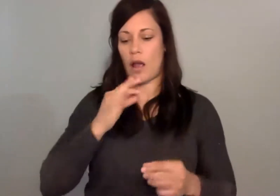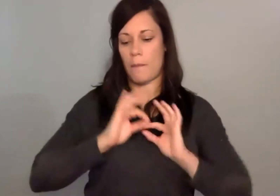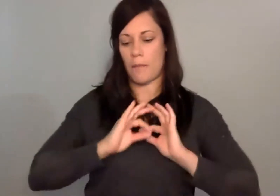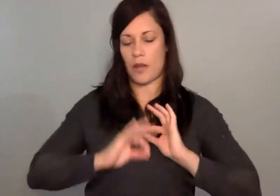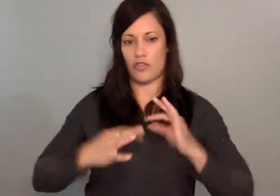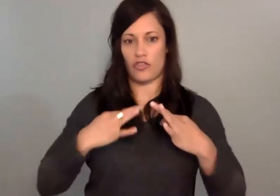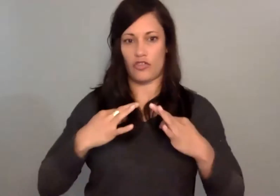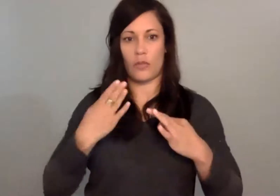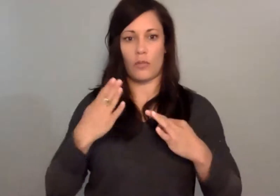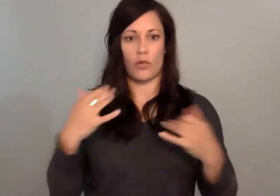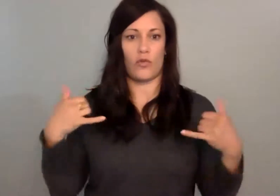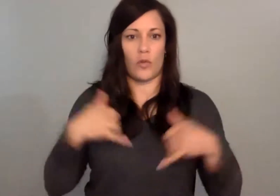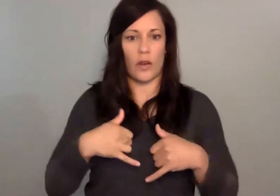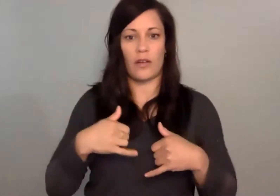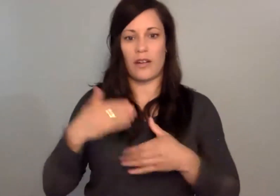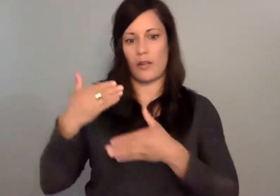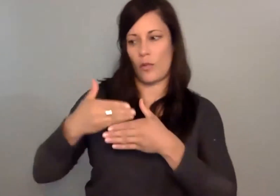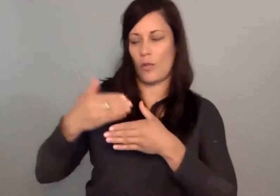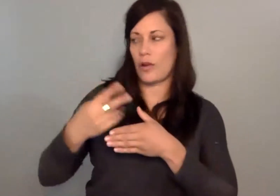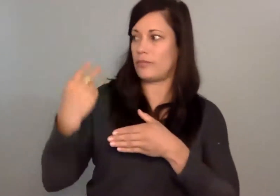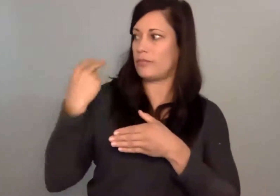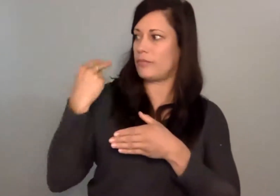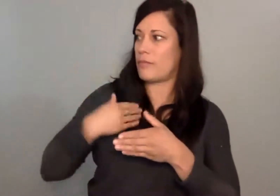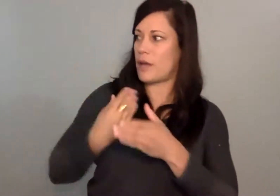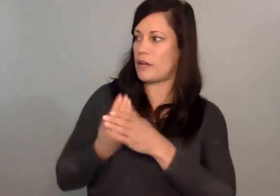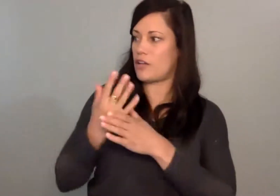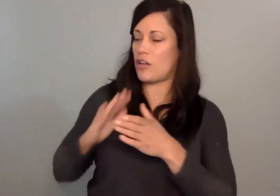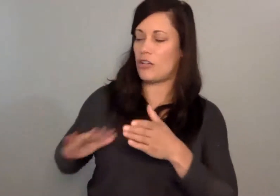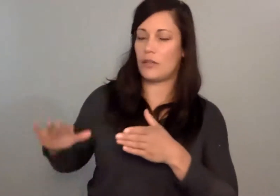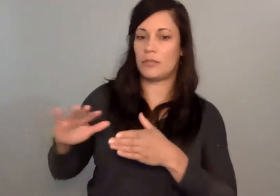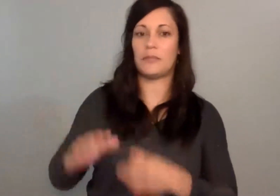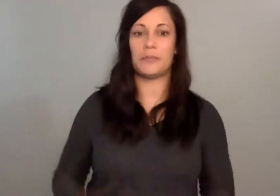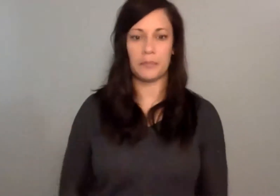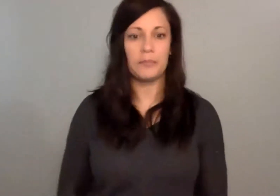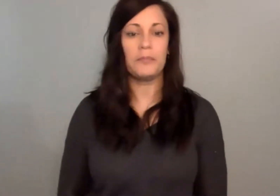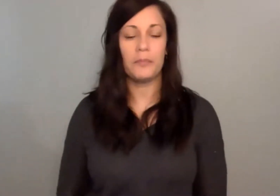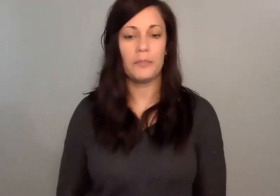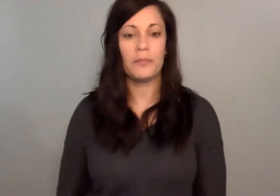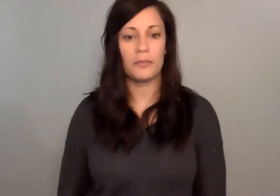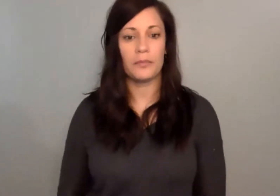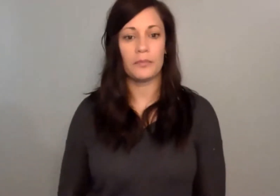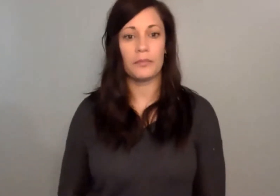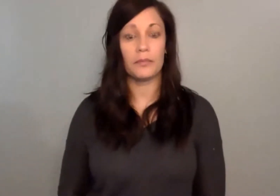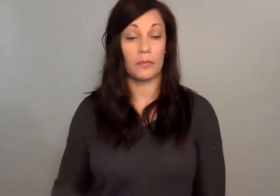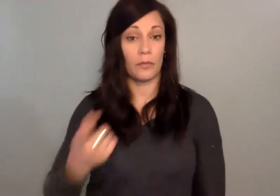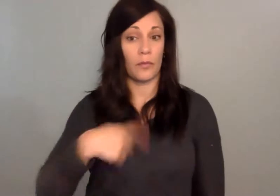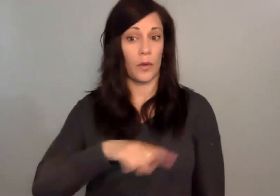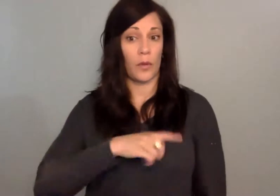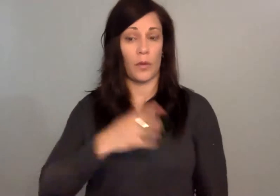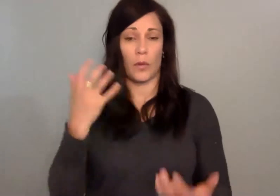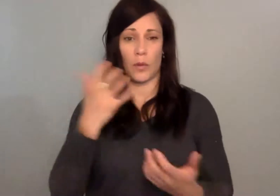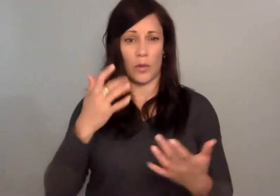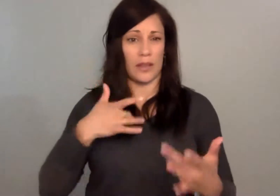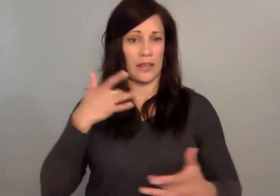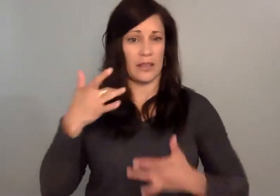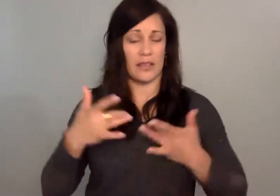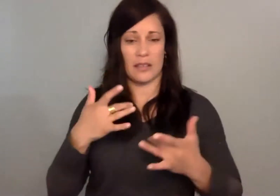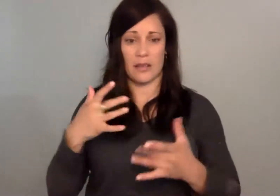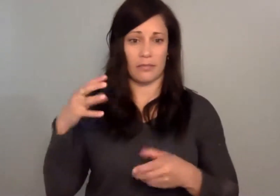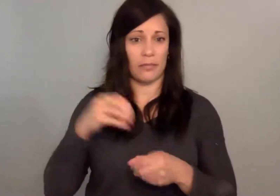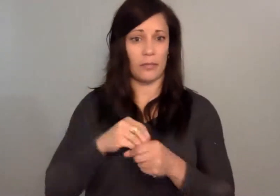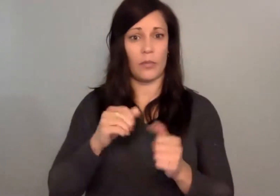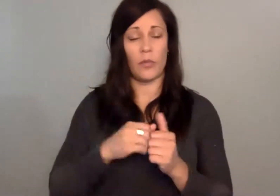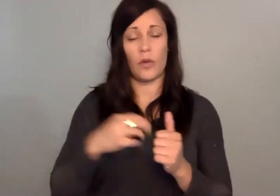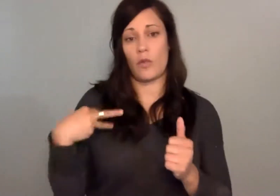and a blue sweater, and I'm sitting in front of a window that looks out into my garden. We are incredibly excited to be partnering with the Washington